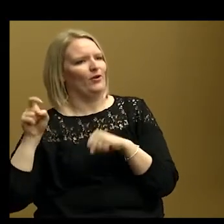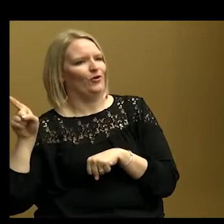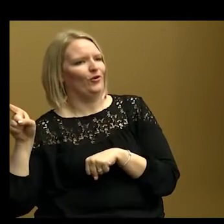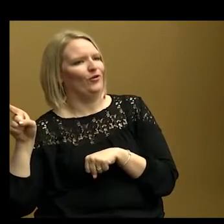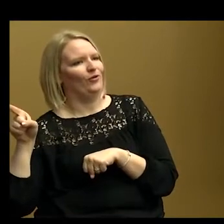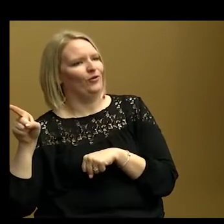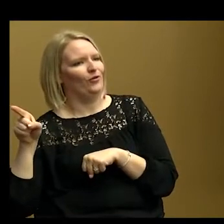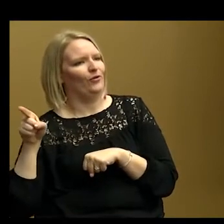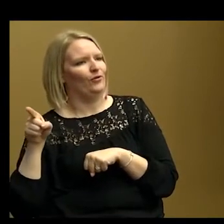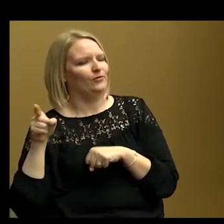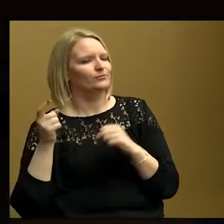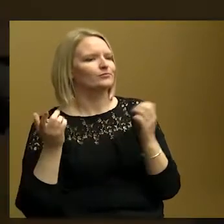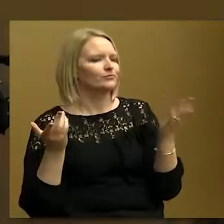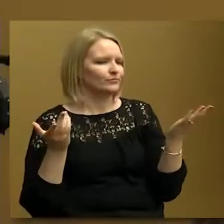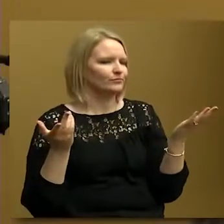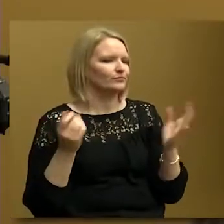drink.